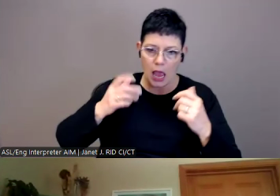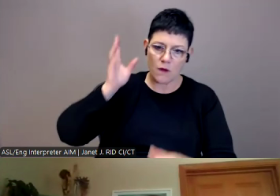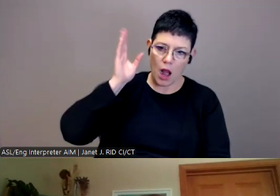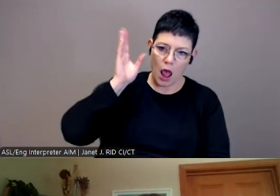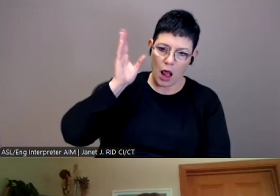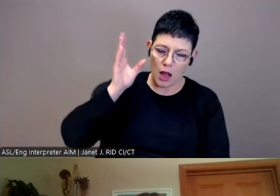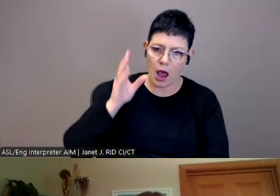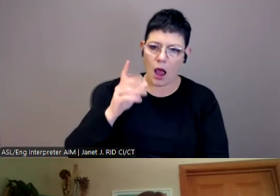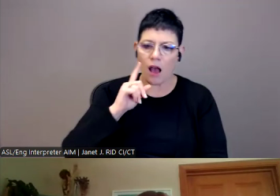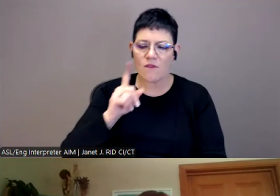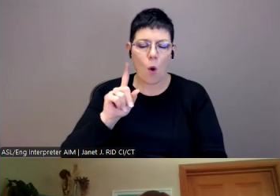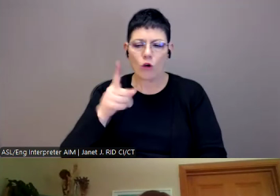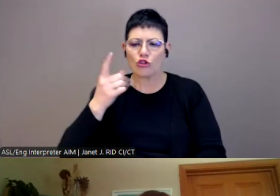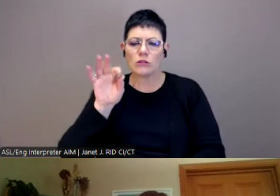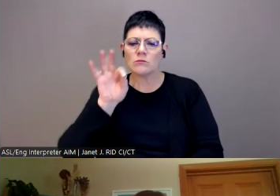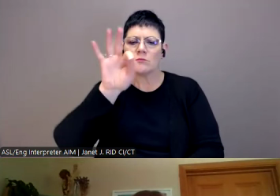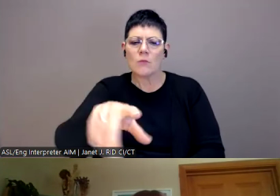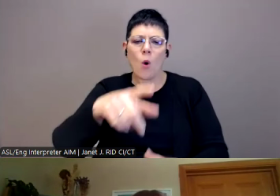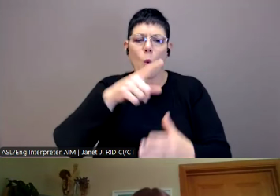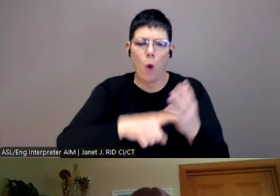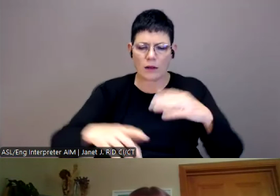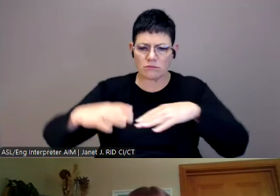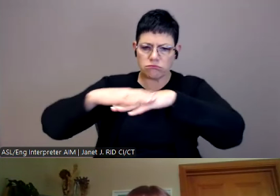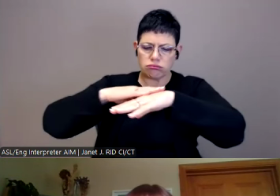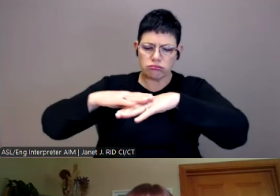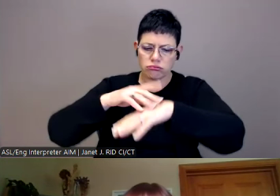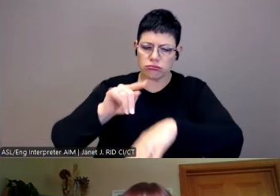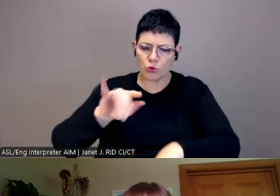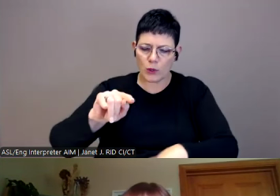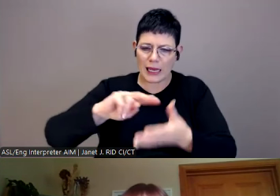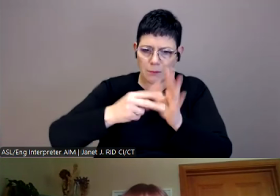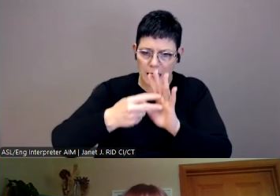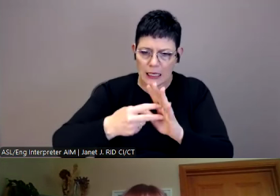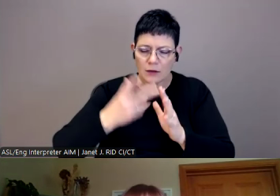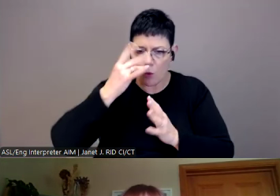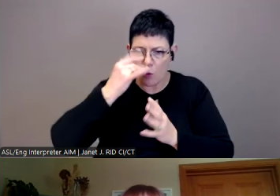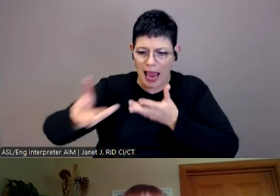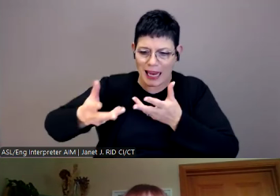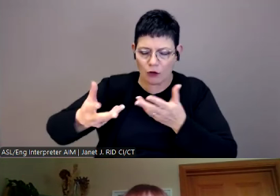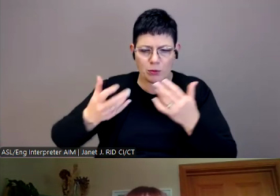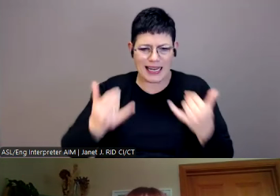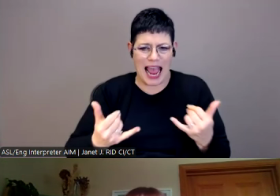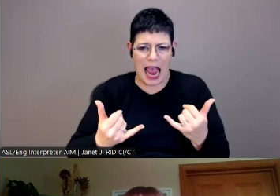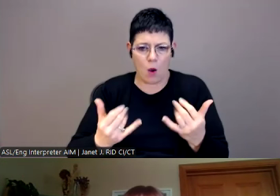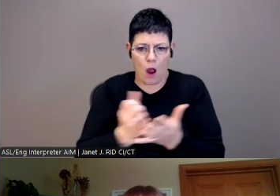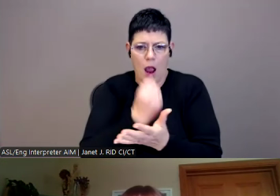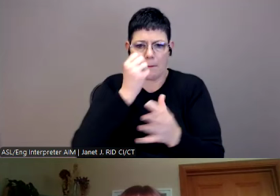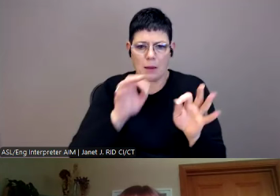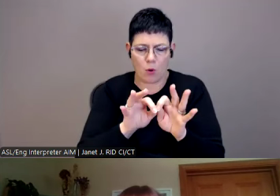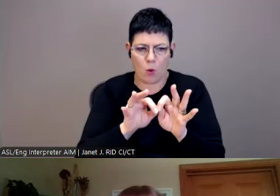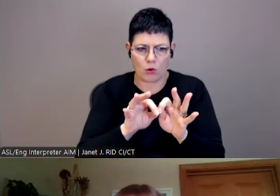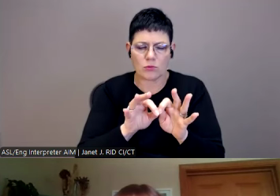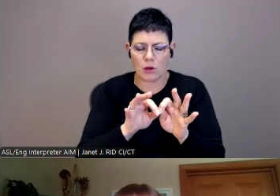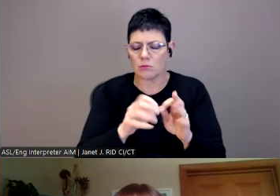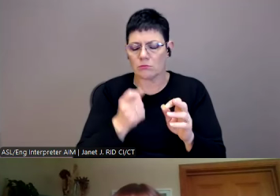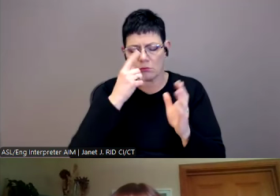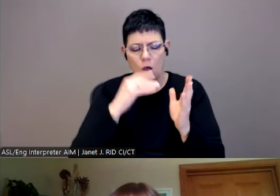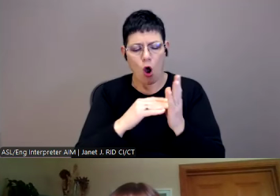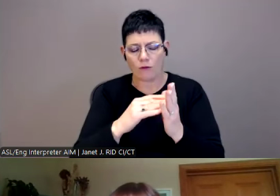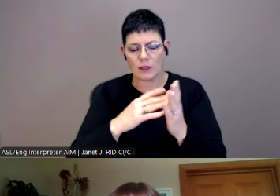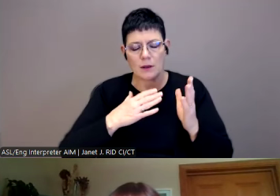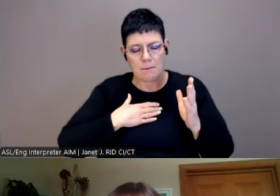of just break out, what the toolkit is and why engagement now is so important. But I think so often, at least what